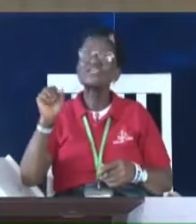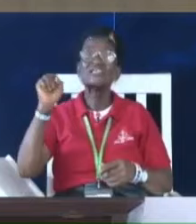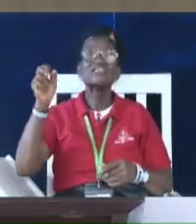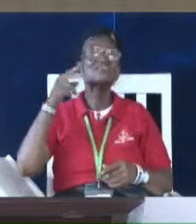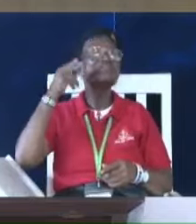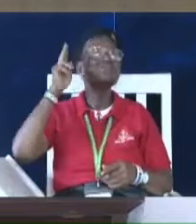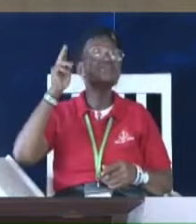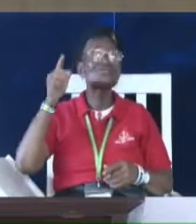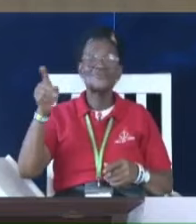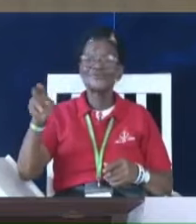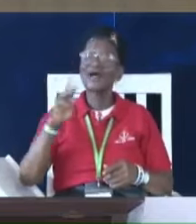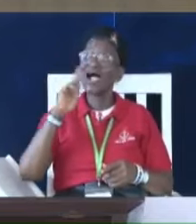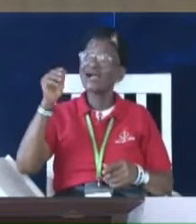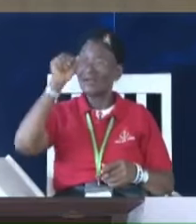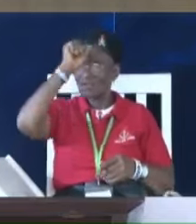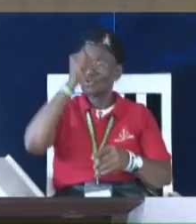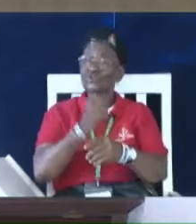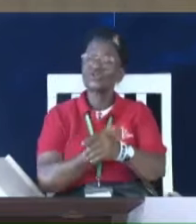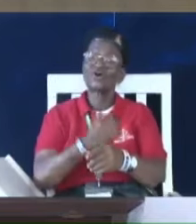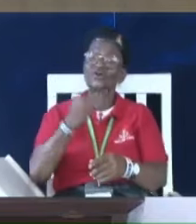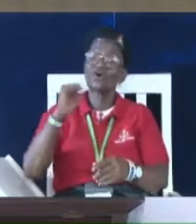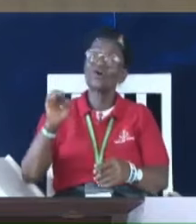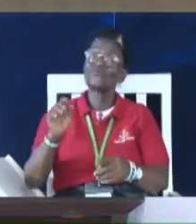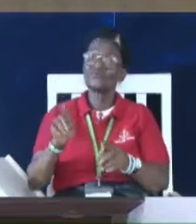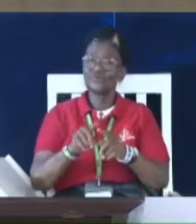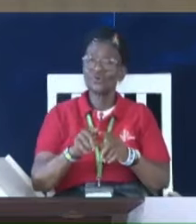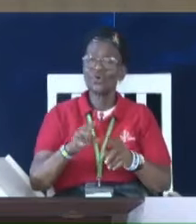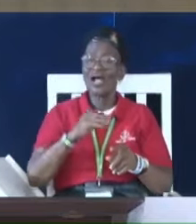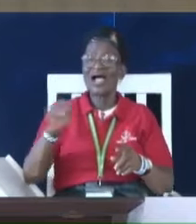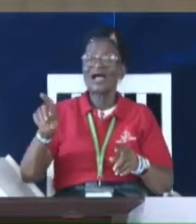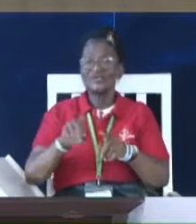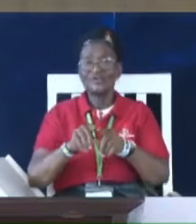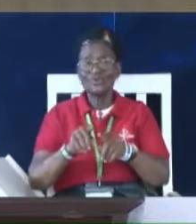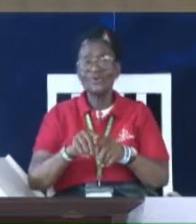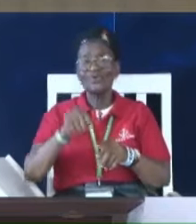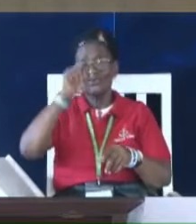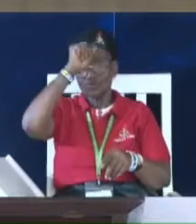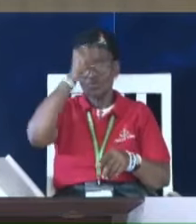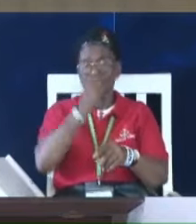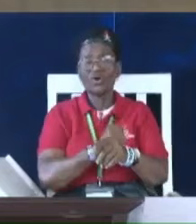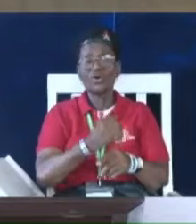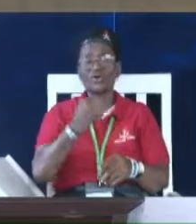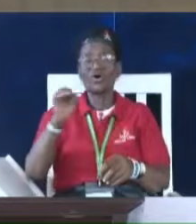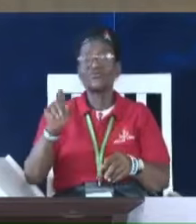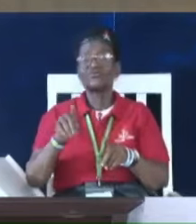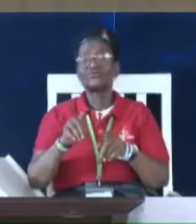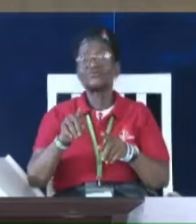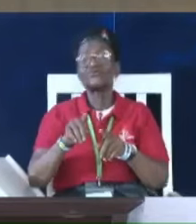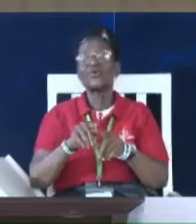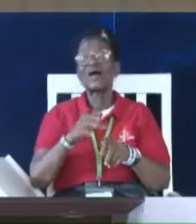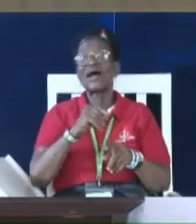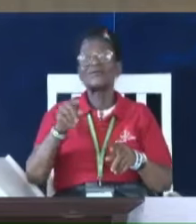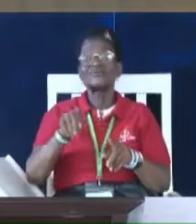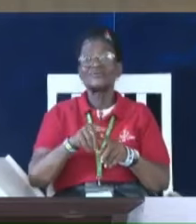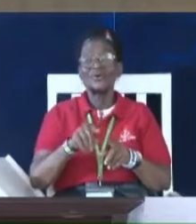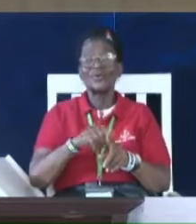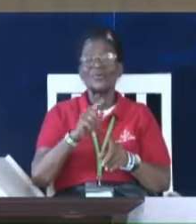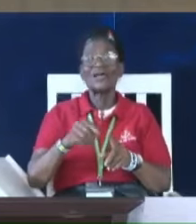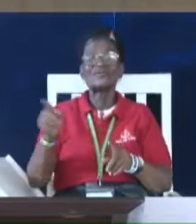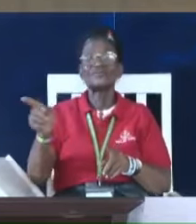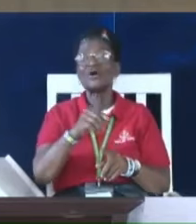You are the son of so-and-so, the son of so-and-so. When your father went to